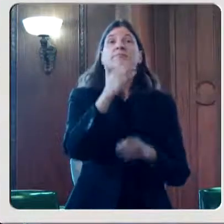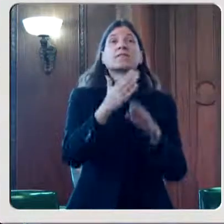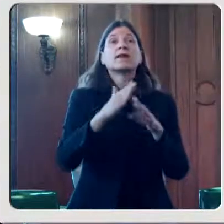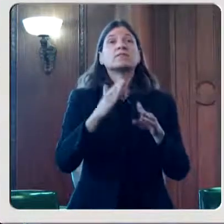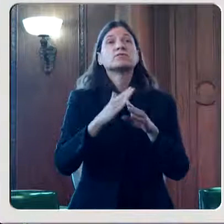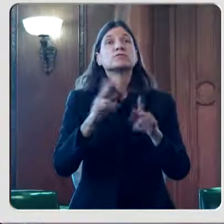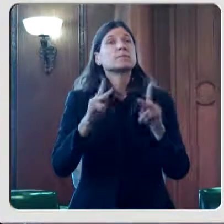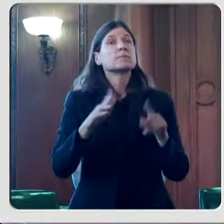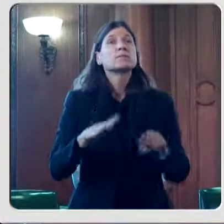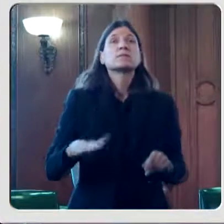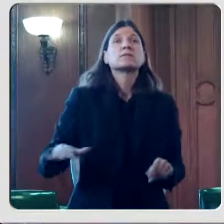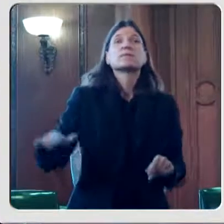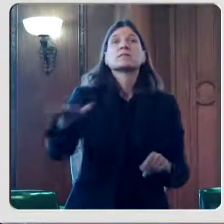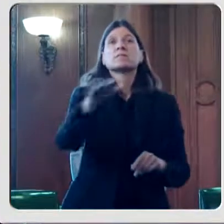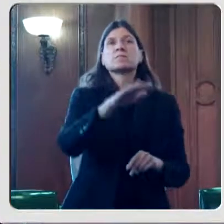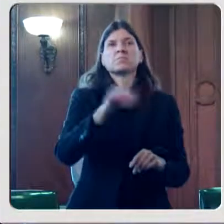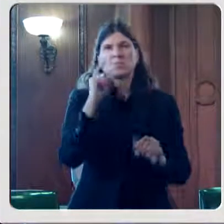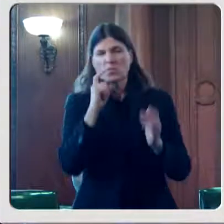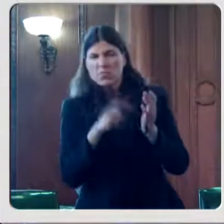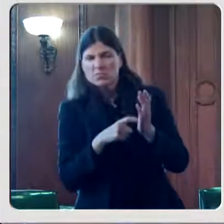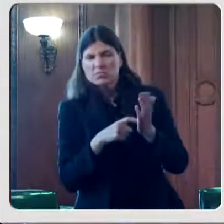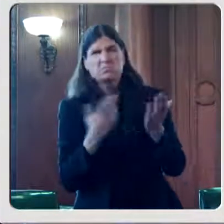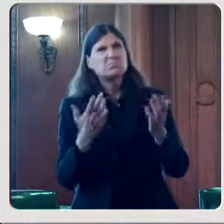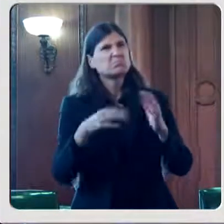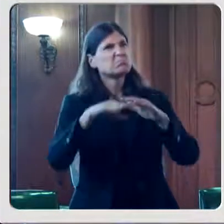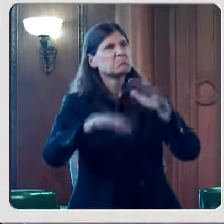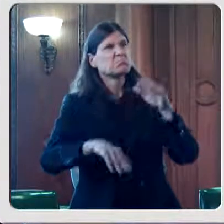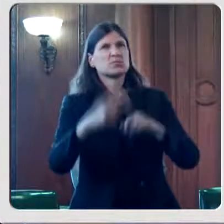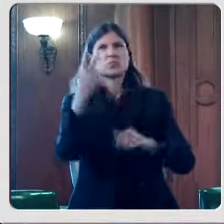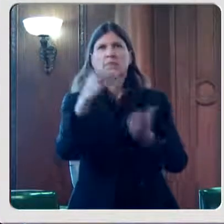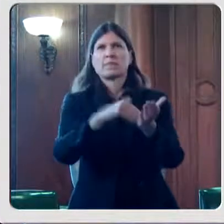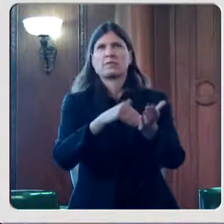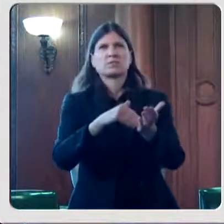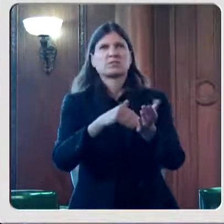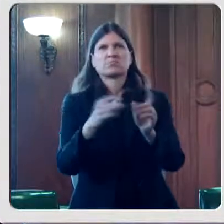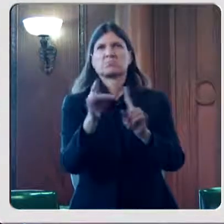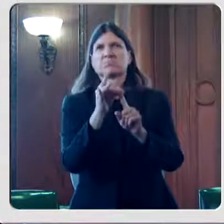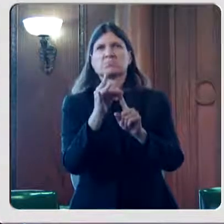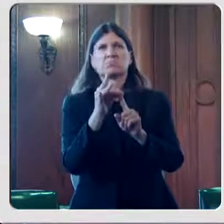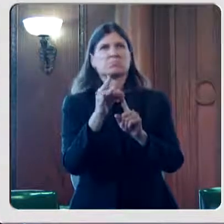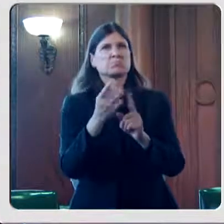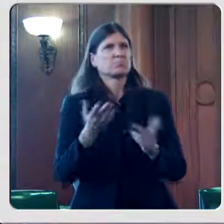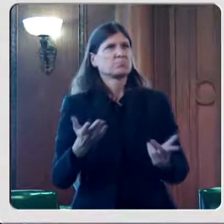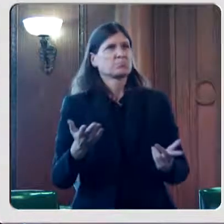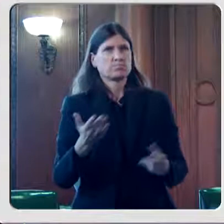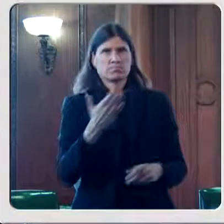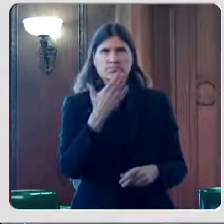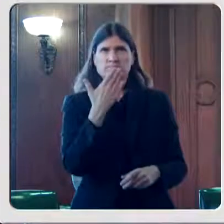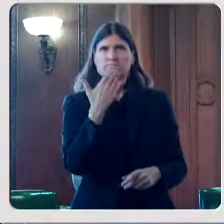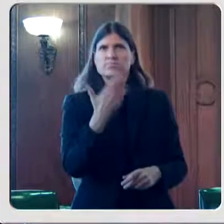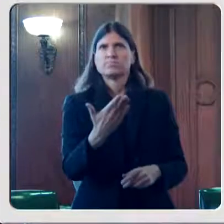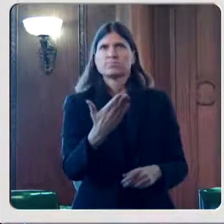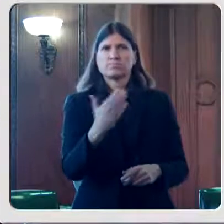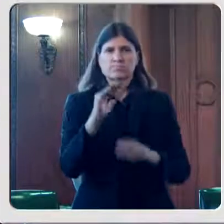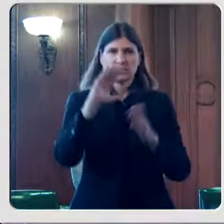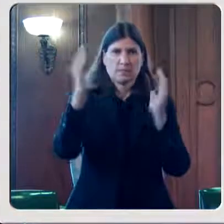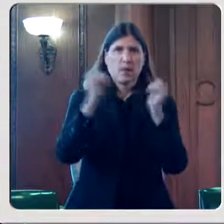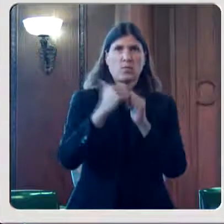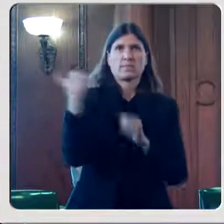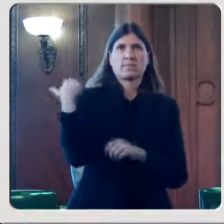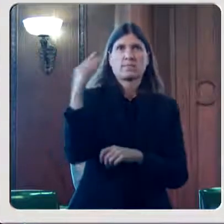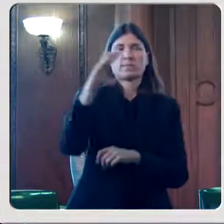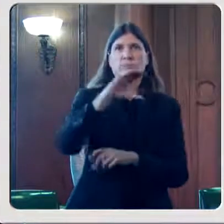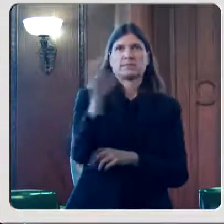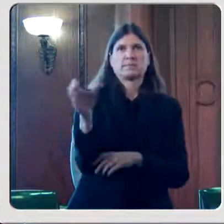been during any stretch since before the Christmas holidays. At Mercy Medical Center, we have seen a